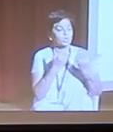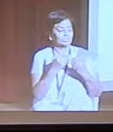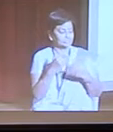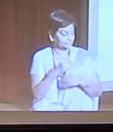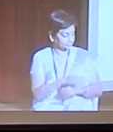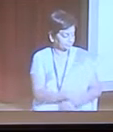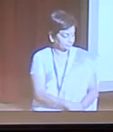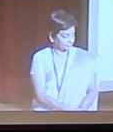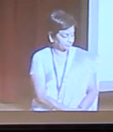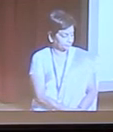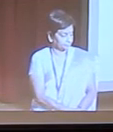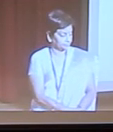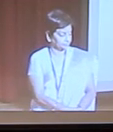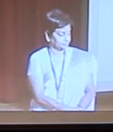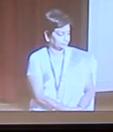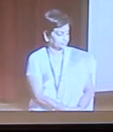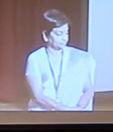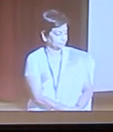tablet.